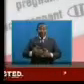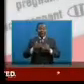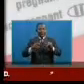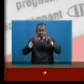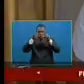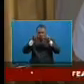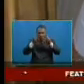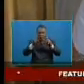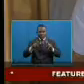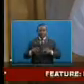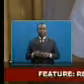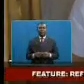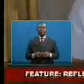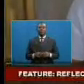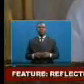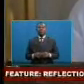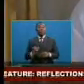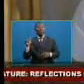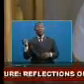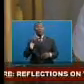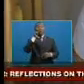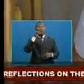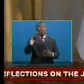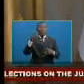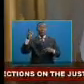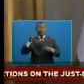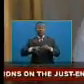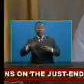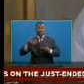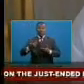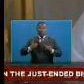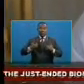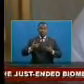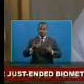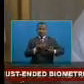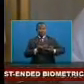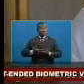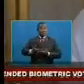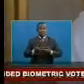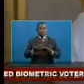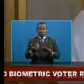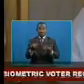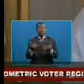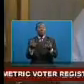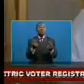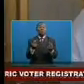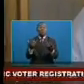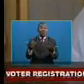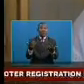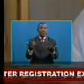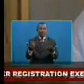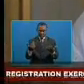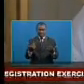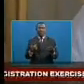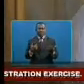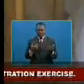confirm conception. To the ladies out there who are not able to have kids, these days there is